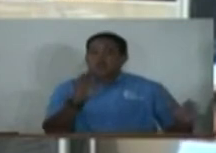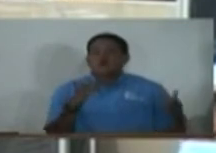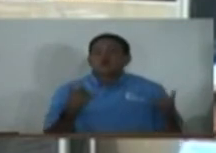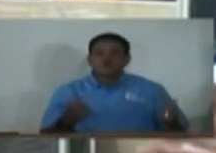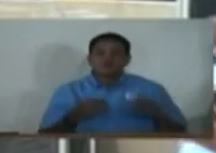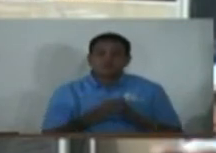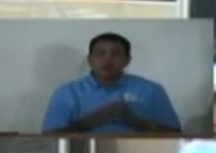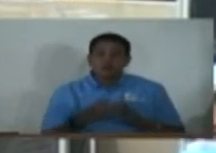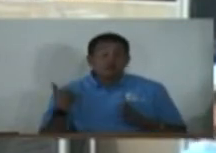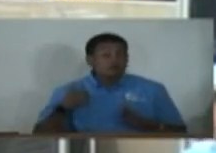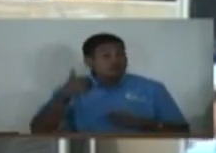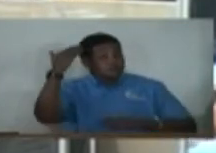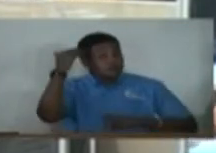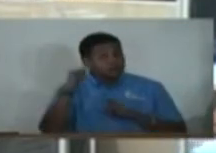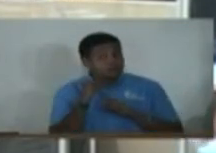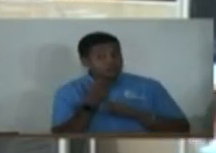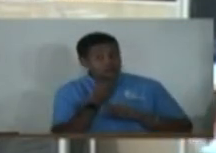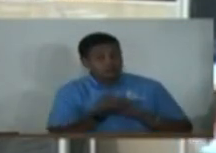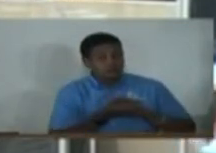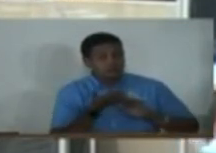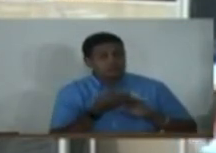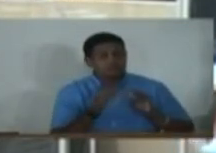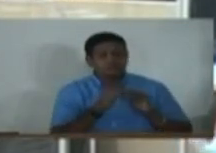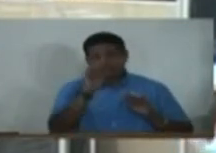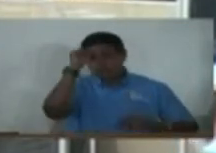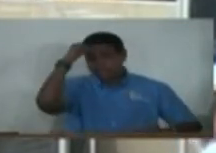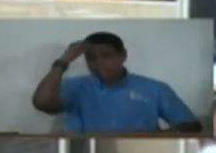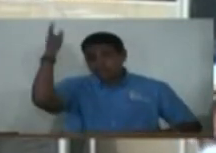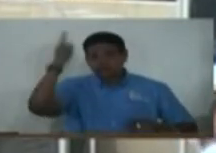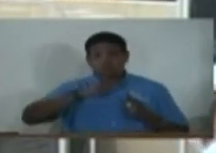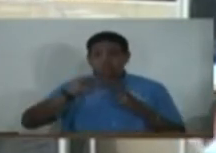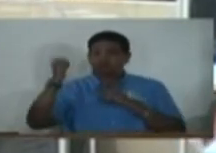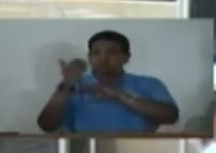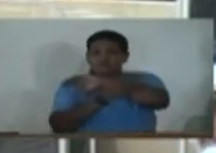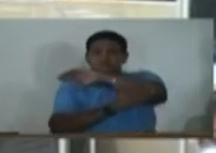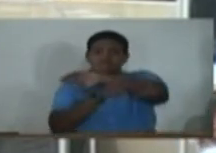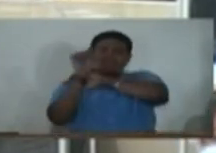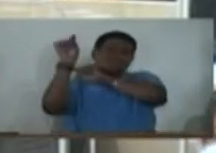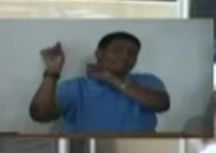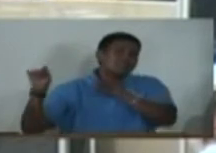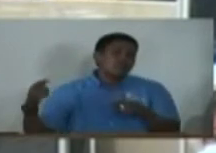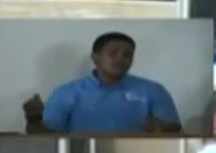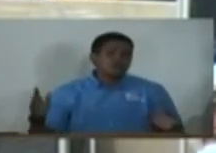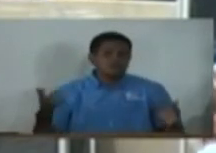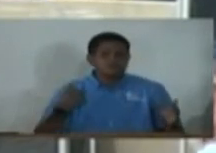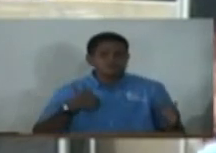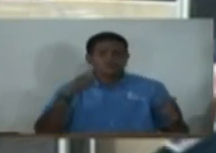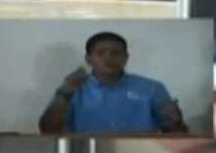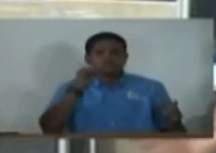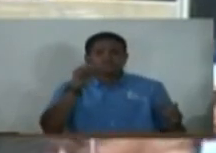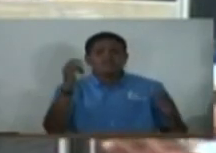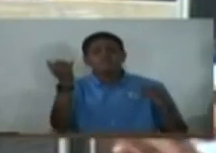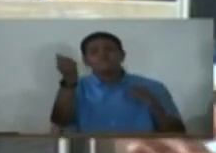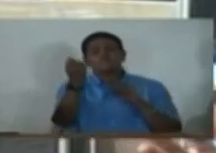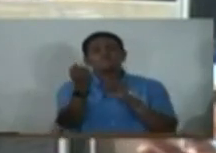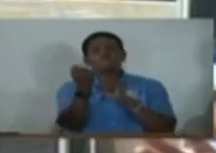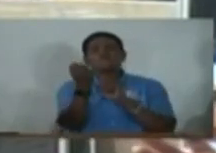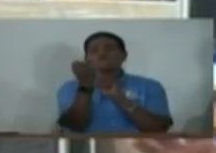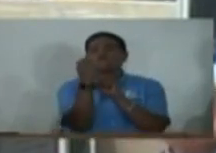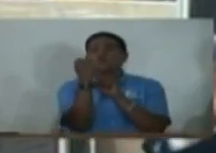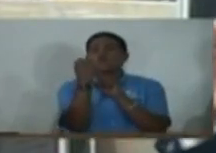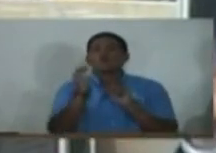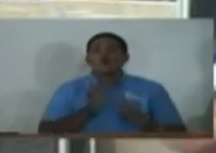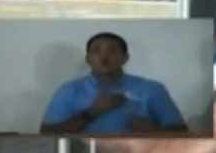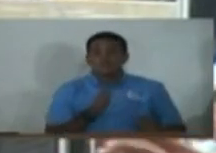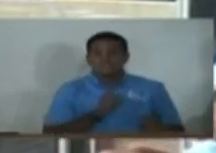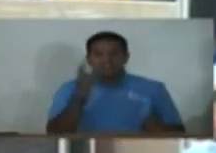We know the situation with India and other countries. Let us not fool ourselves that